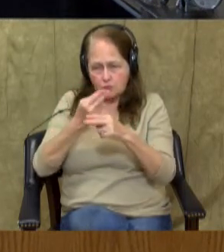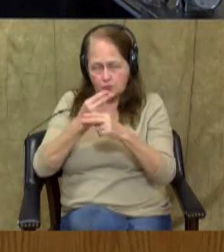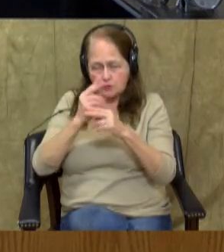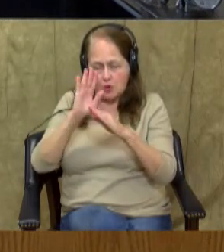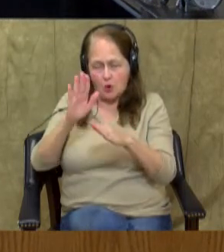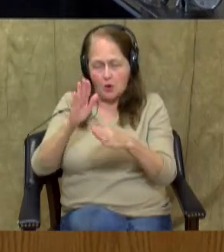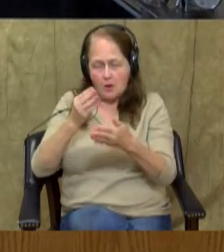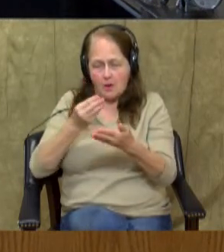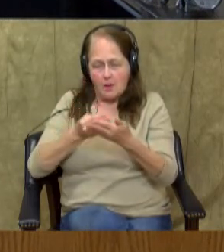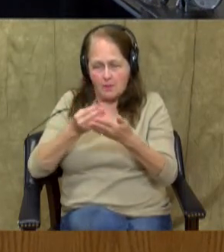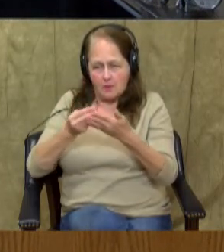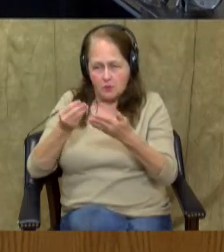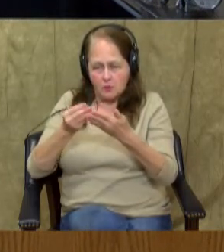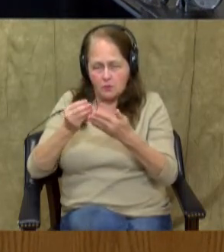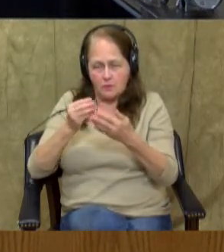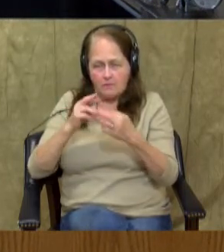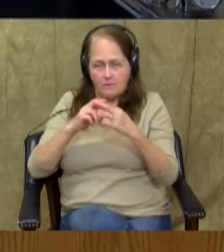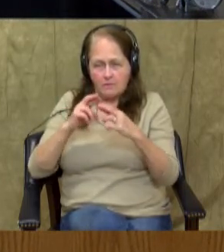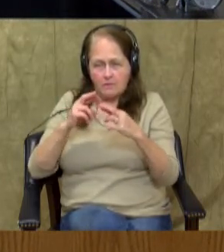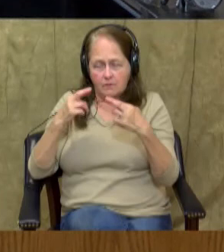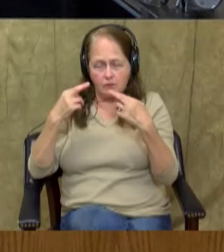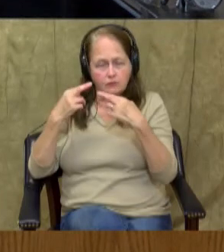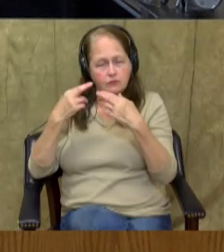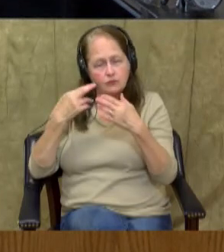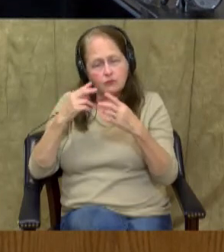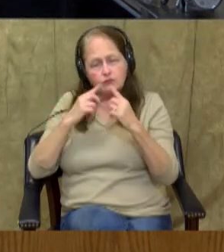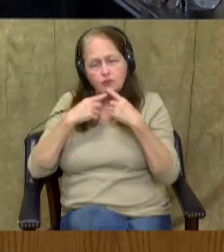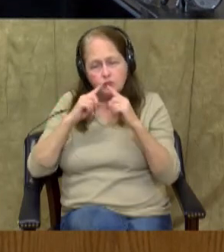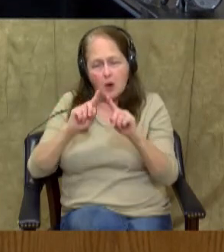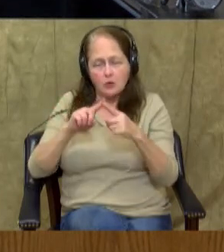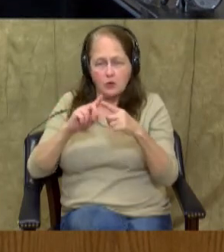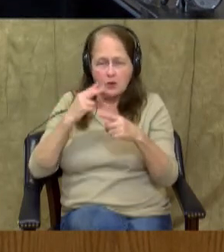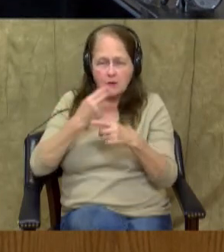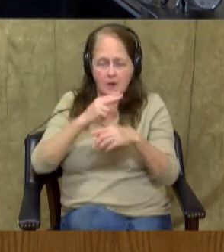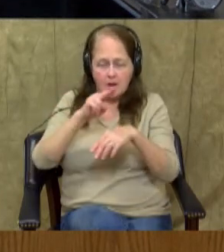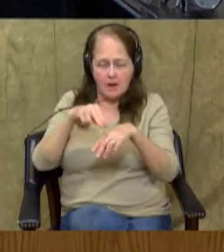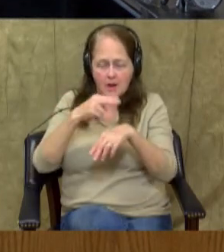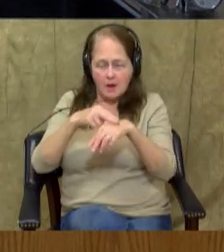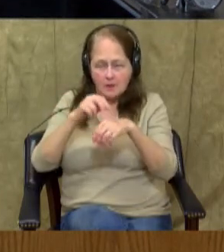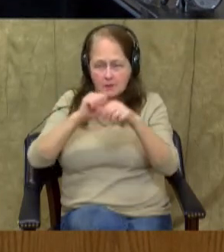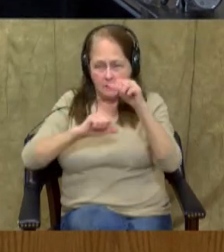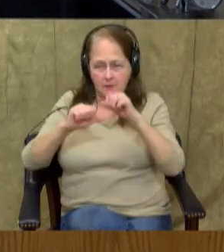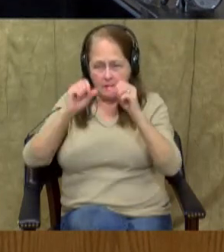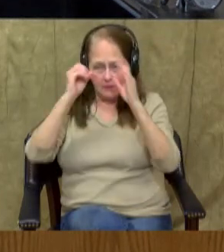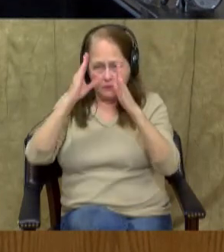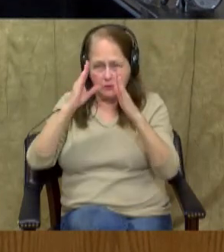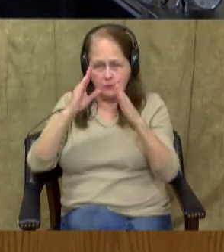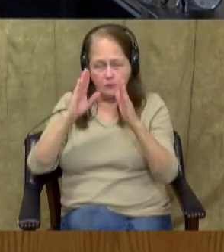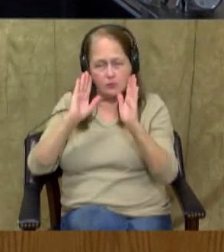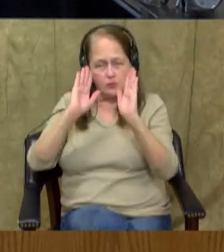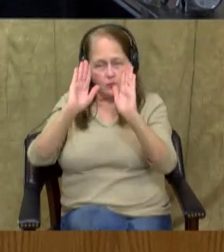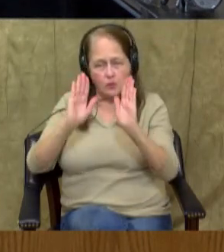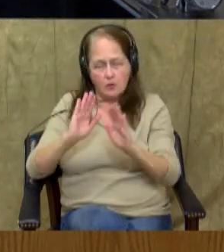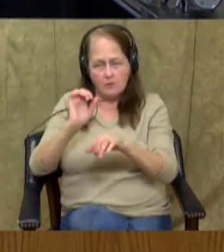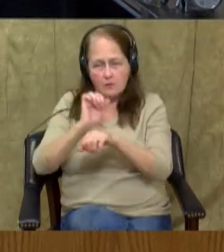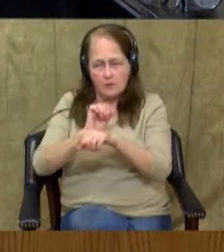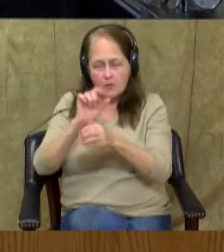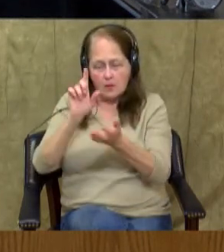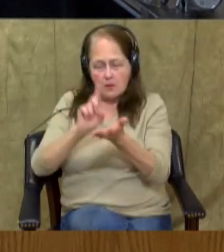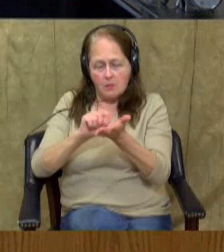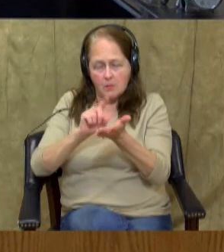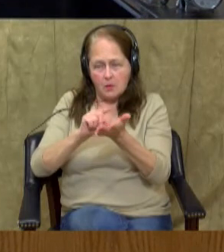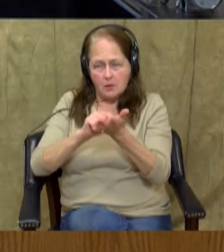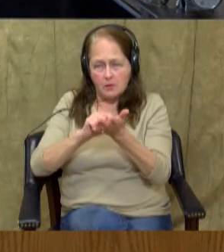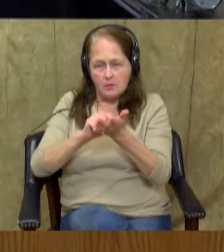want to thank her for being very, very responsive, and thank the National Science Teachers Association for doing such great work publishing